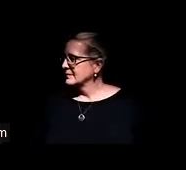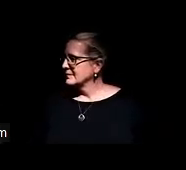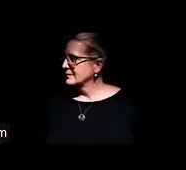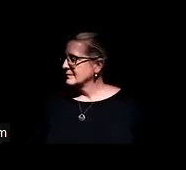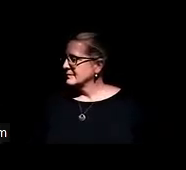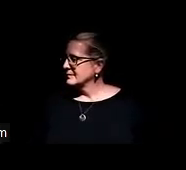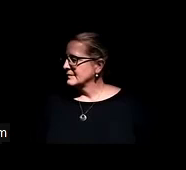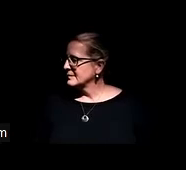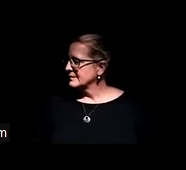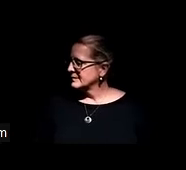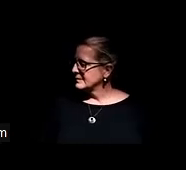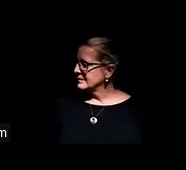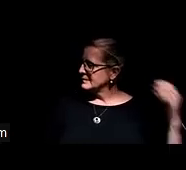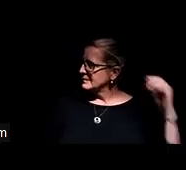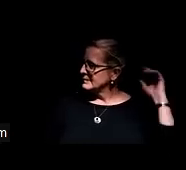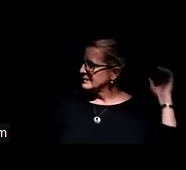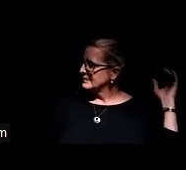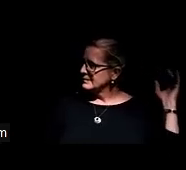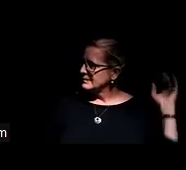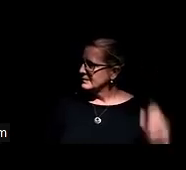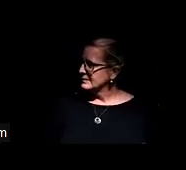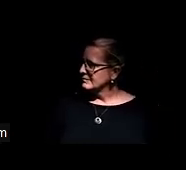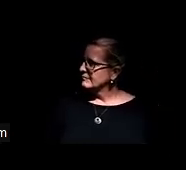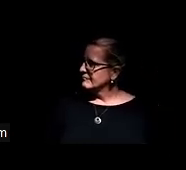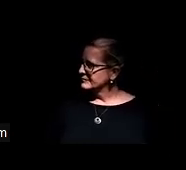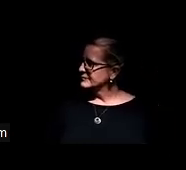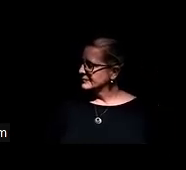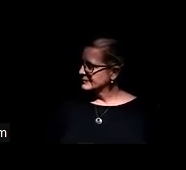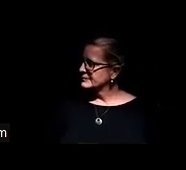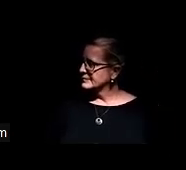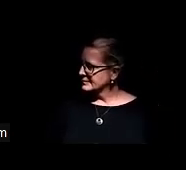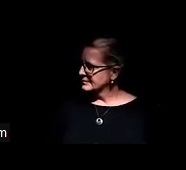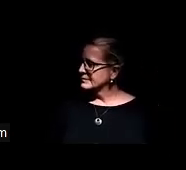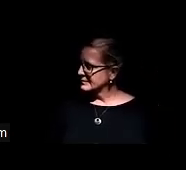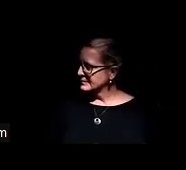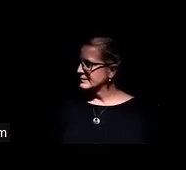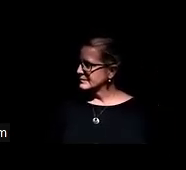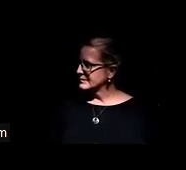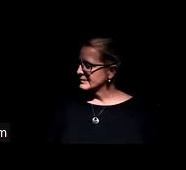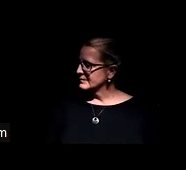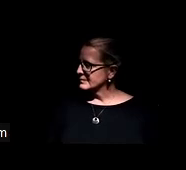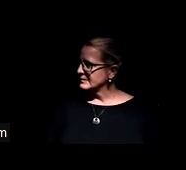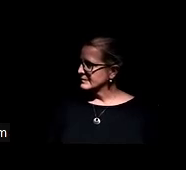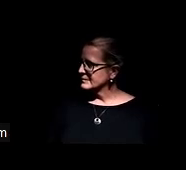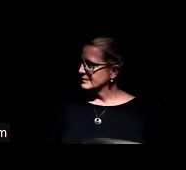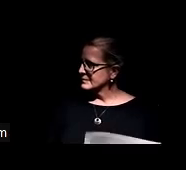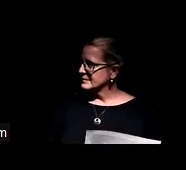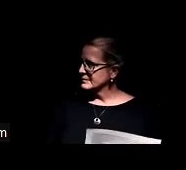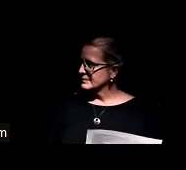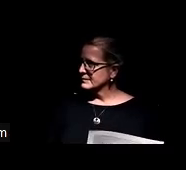It depends. I think sometimes the cities run them, but also there can be partnerships like public-private partnerships who are doing these warehouses.